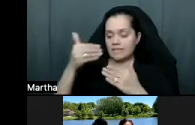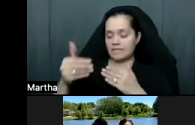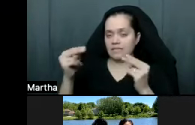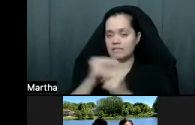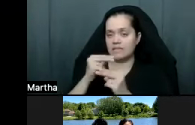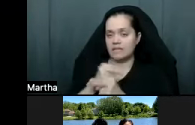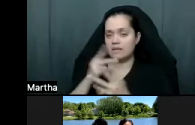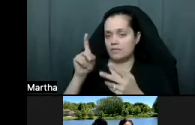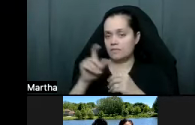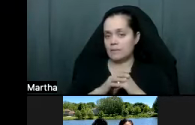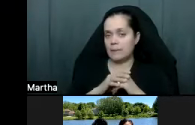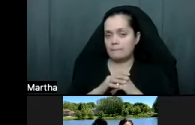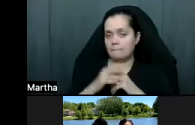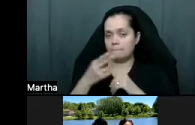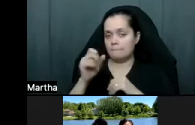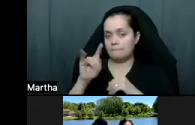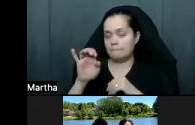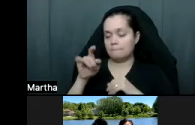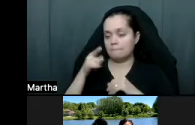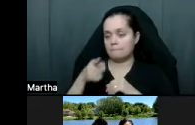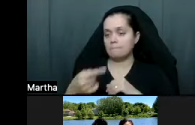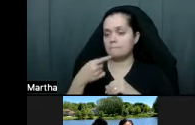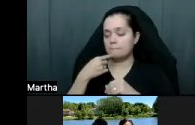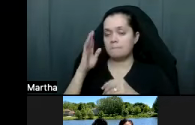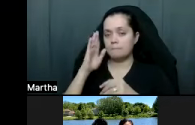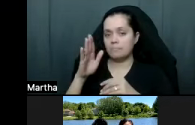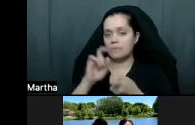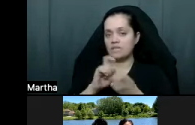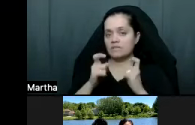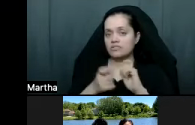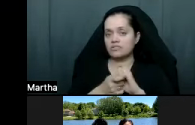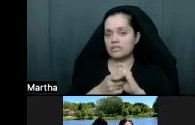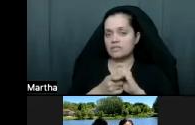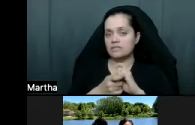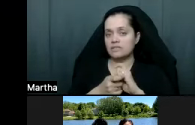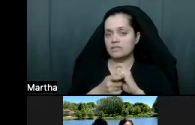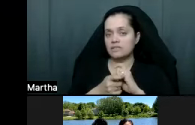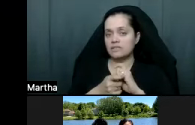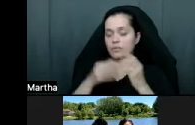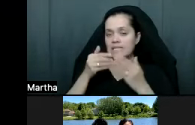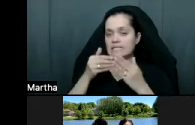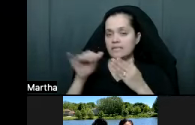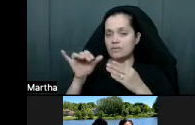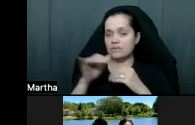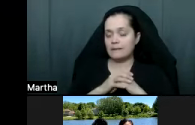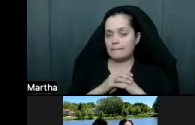highway? Hoyt argues that that is going to alter what is nearby.